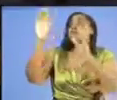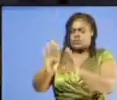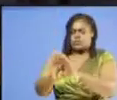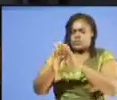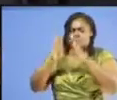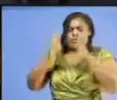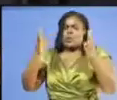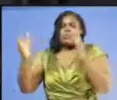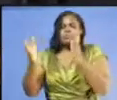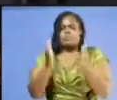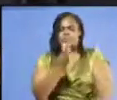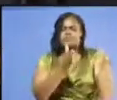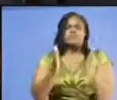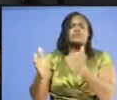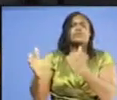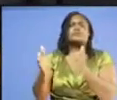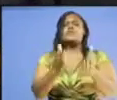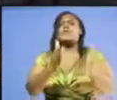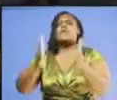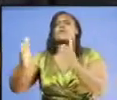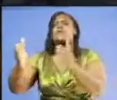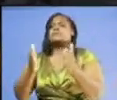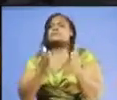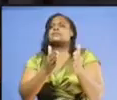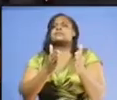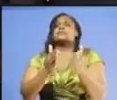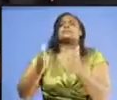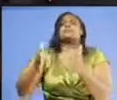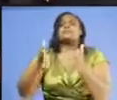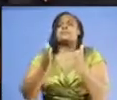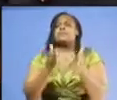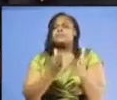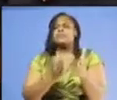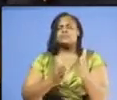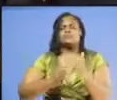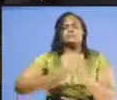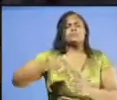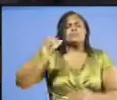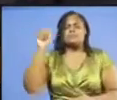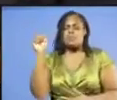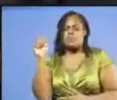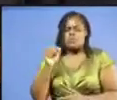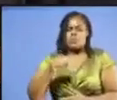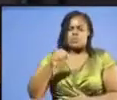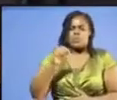way. Yes, he will. Yes, he will.